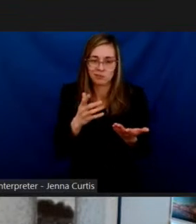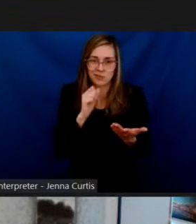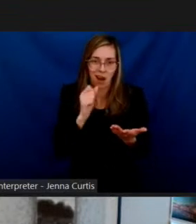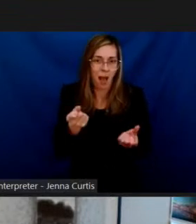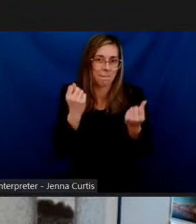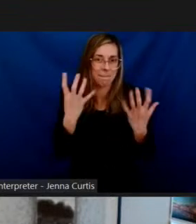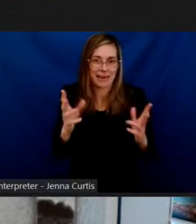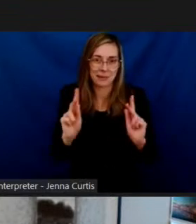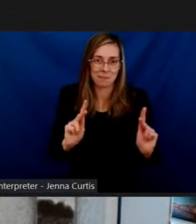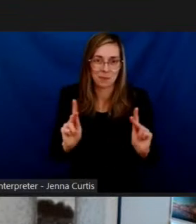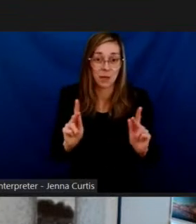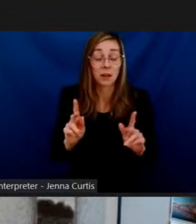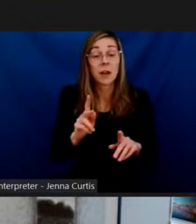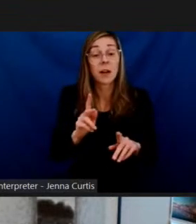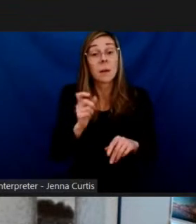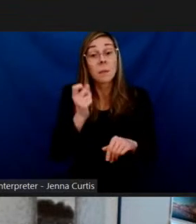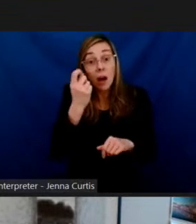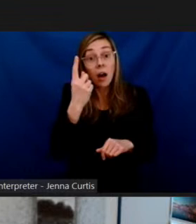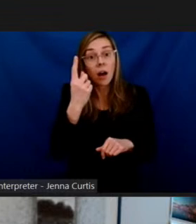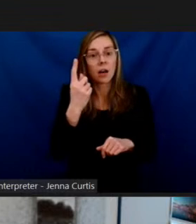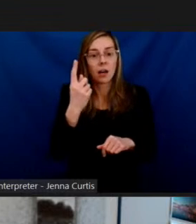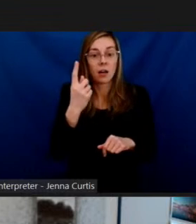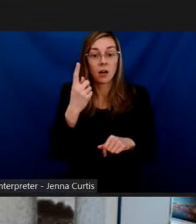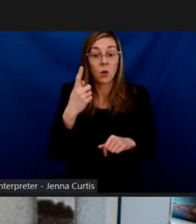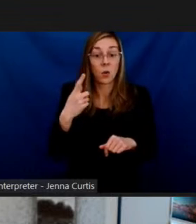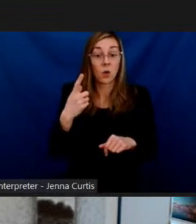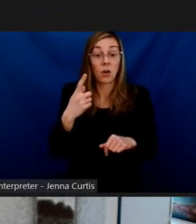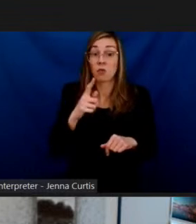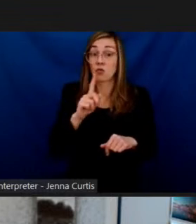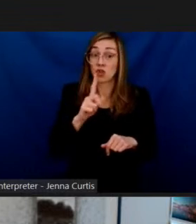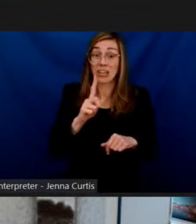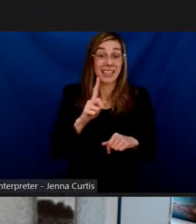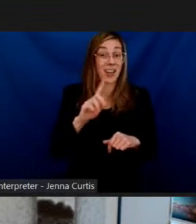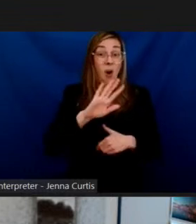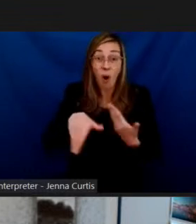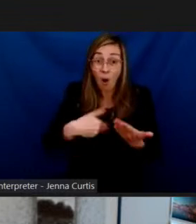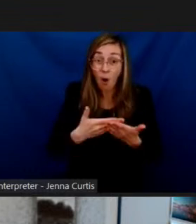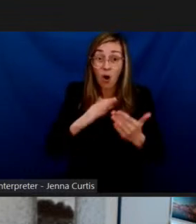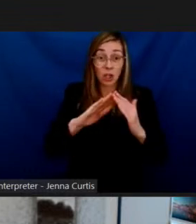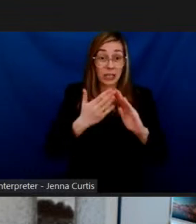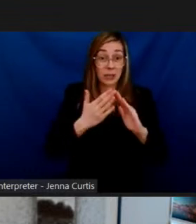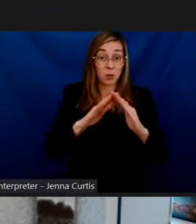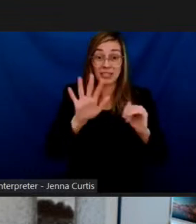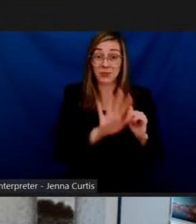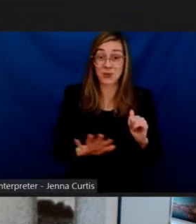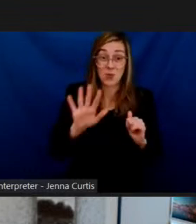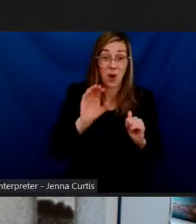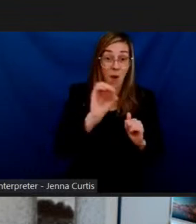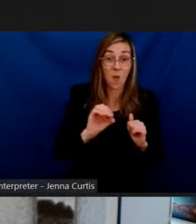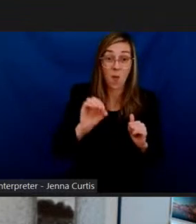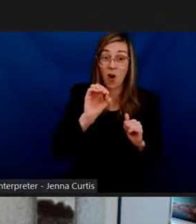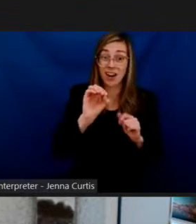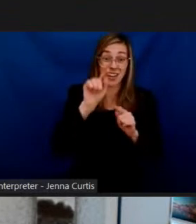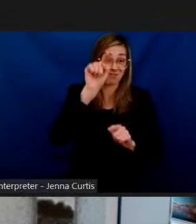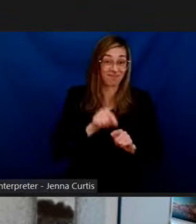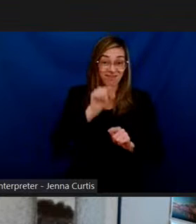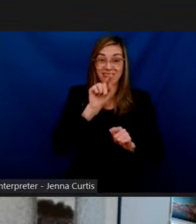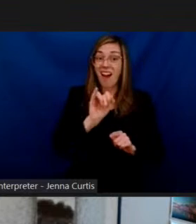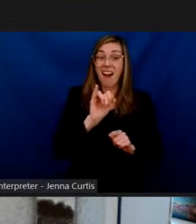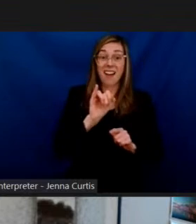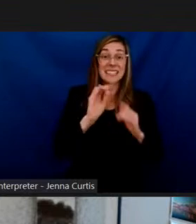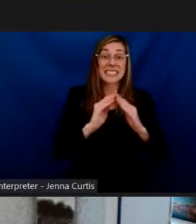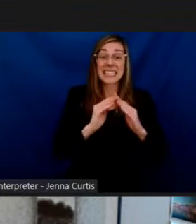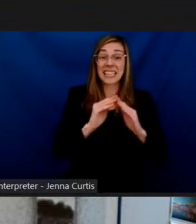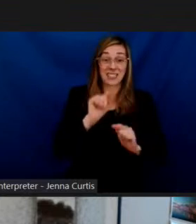I-5 corridor to have some sort of stability and some sort of sense of equity of managing the problem, it does